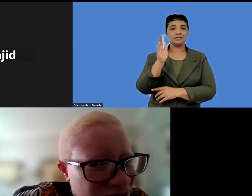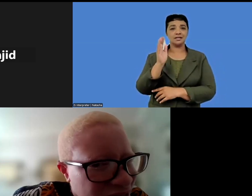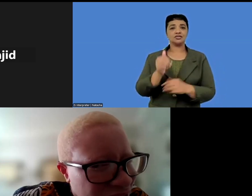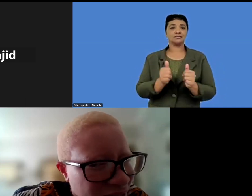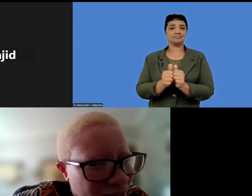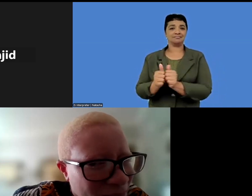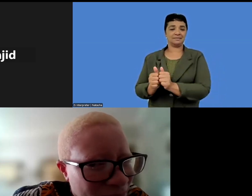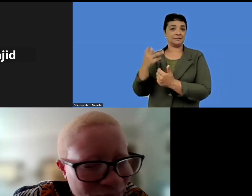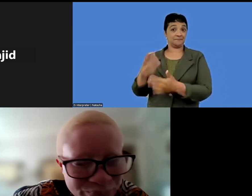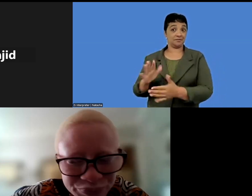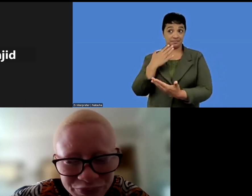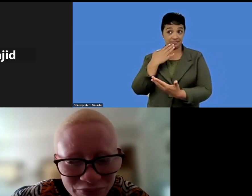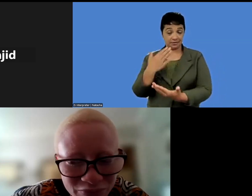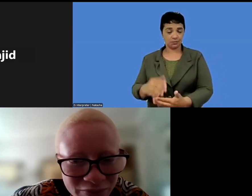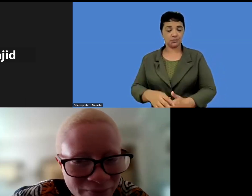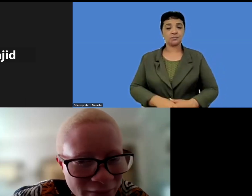speakers.